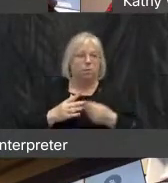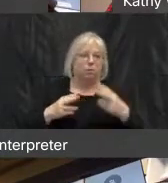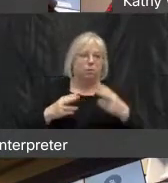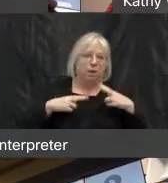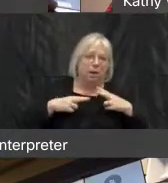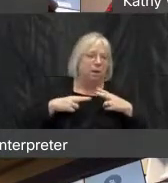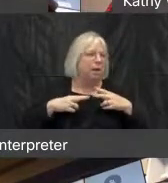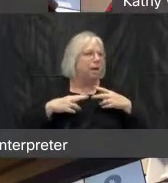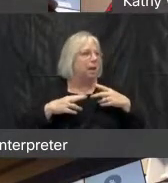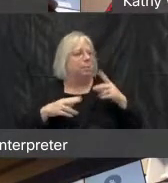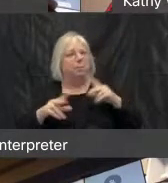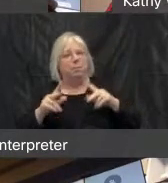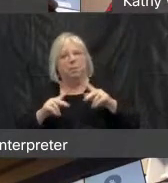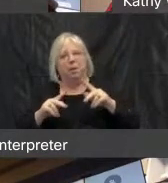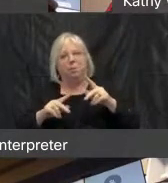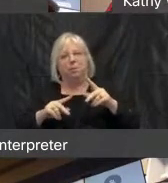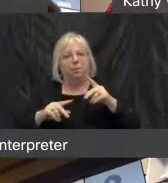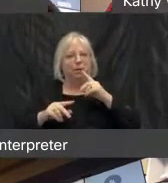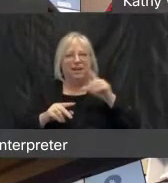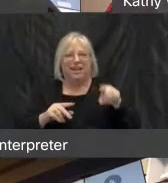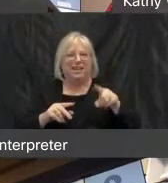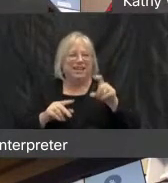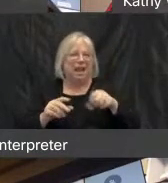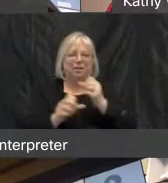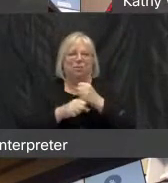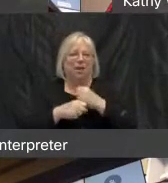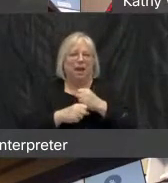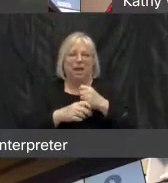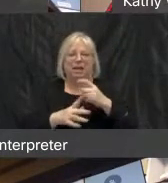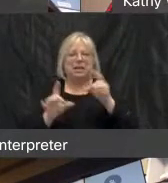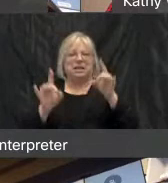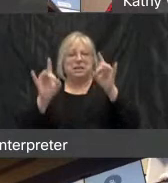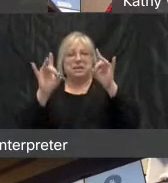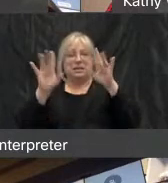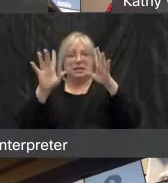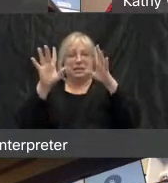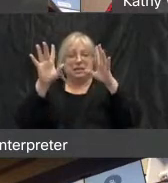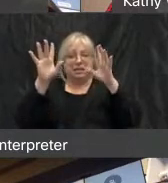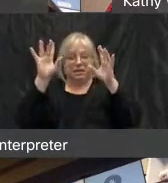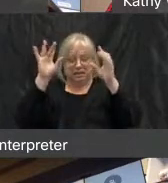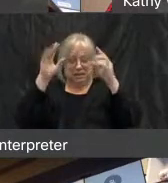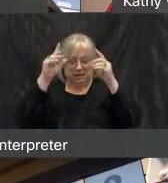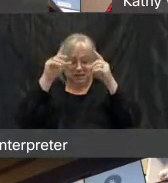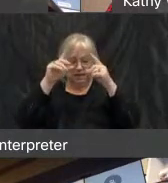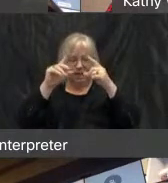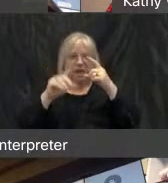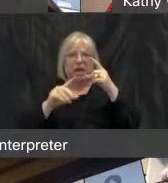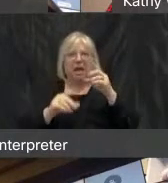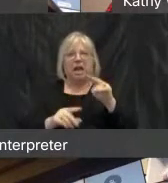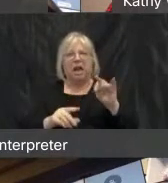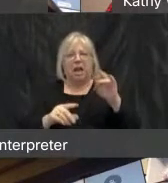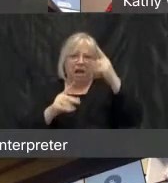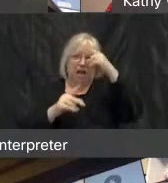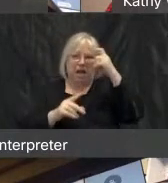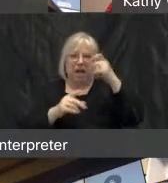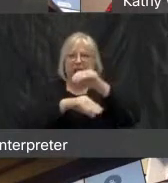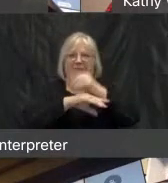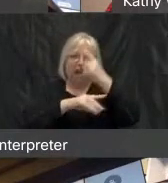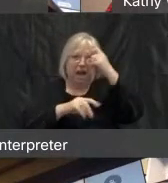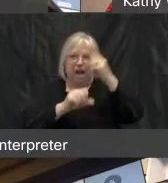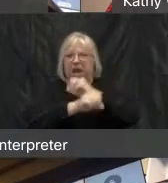know, these things can just create a nightmare, as you saw from that neighborhood meeting. I understand,